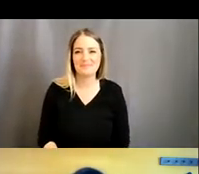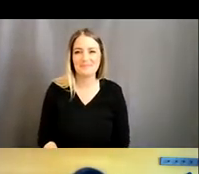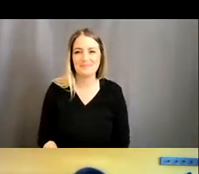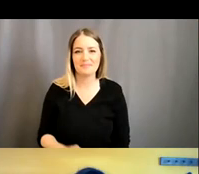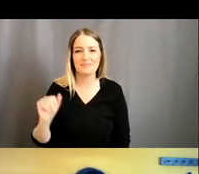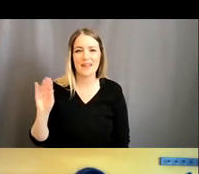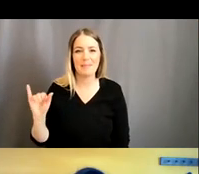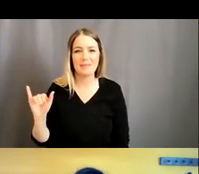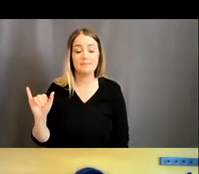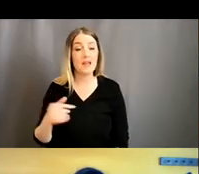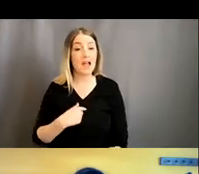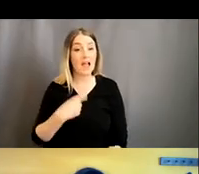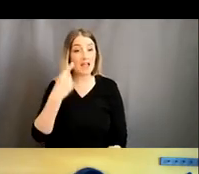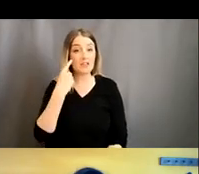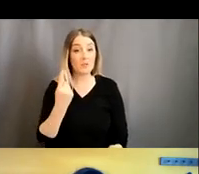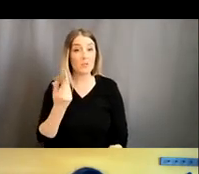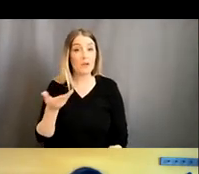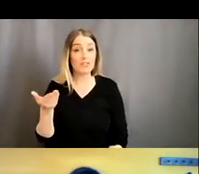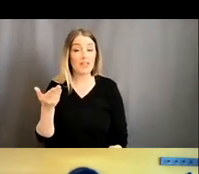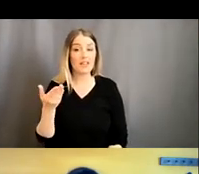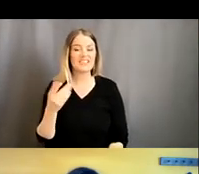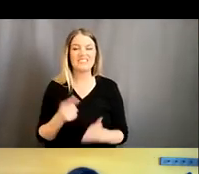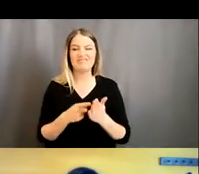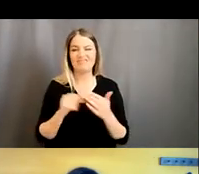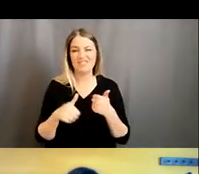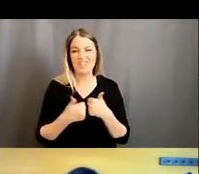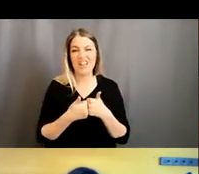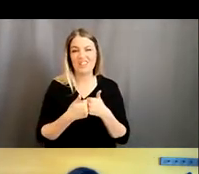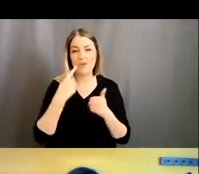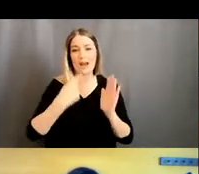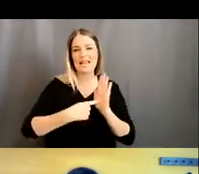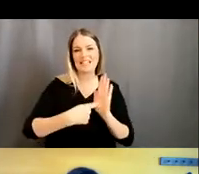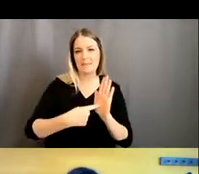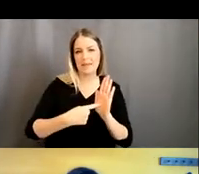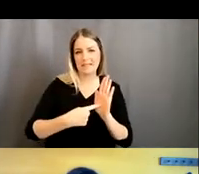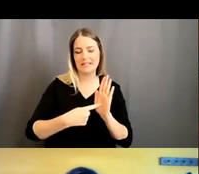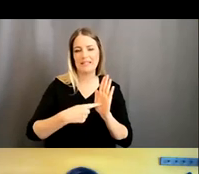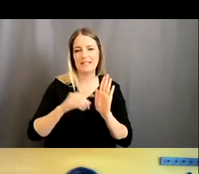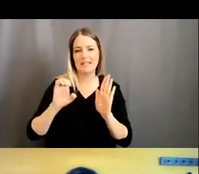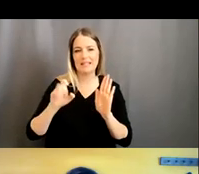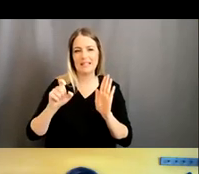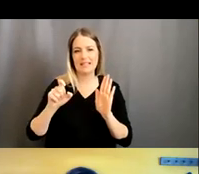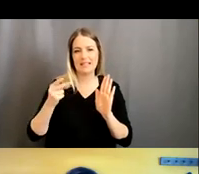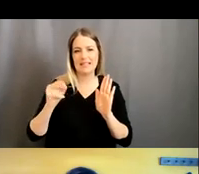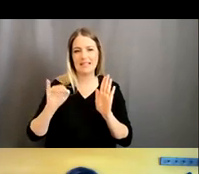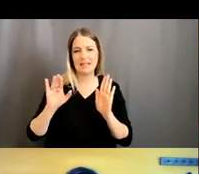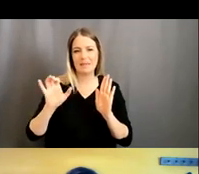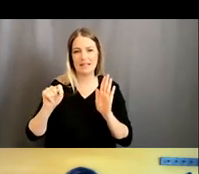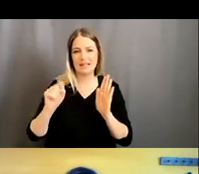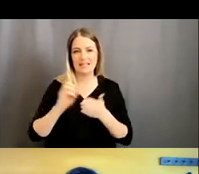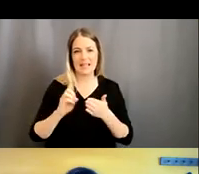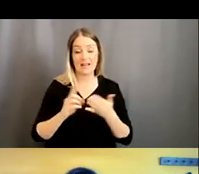I think one thing I find really sometimes challenging in exhibit design too, and in museum settings, is the